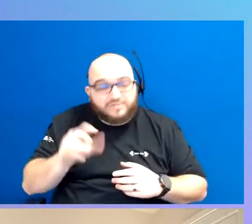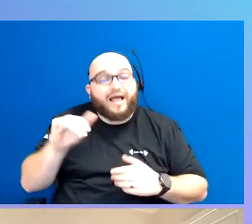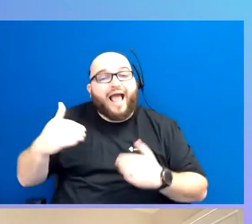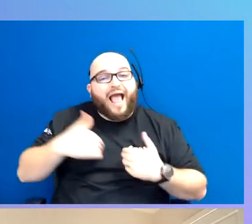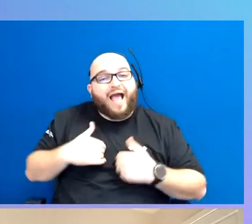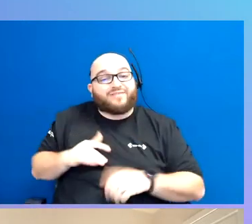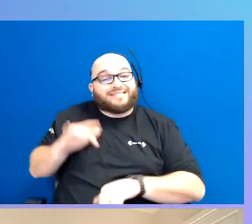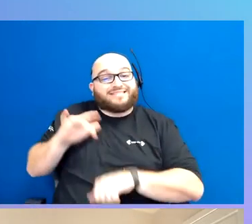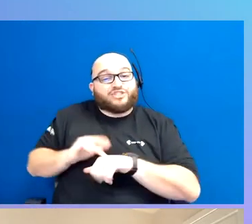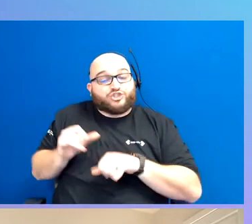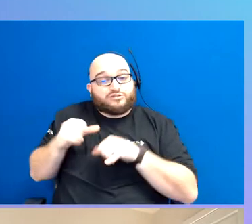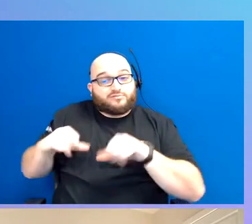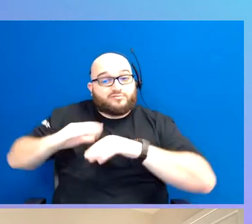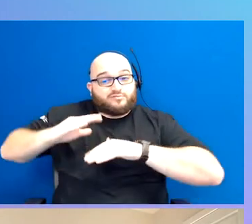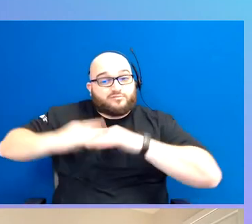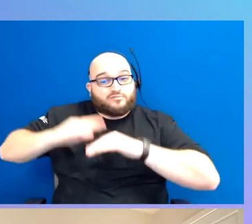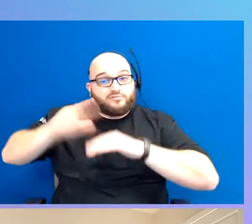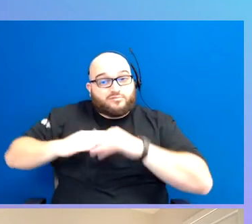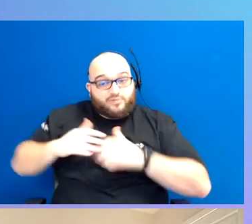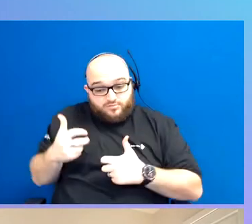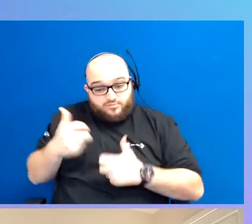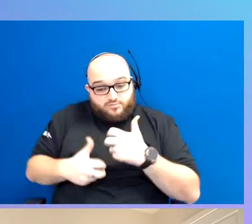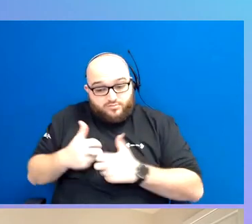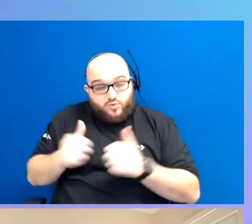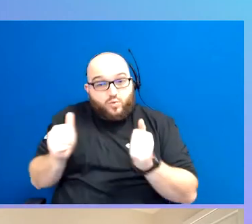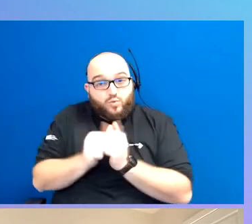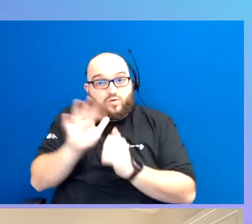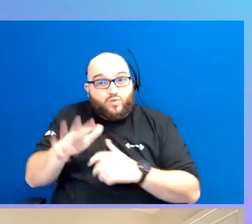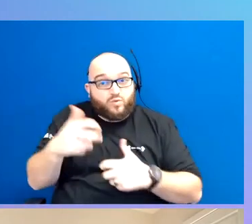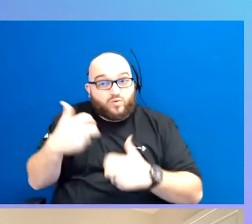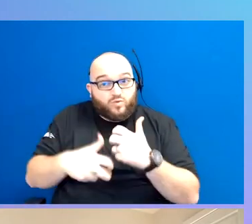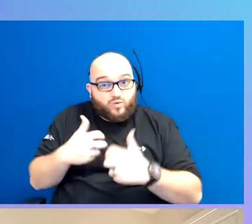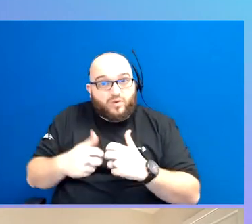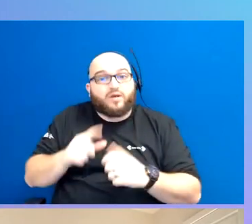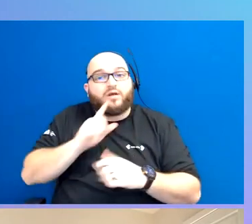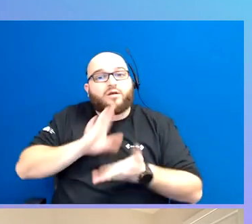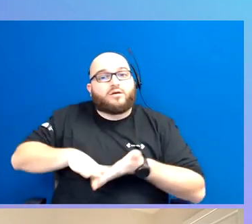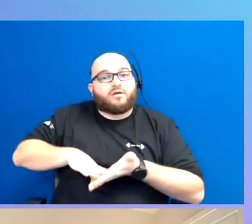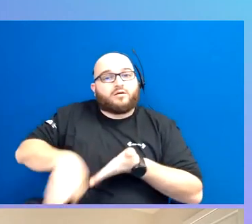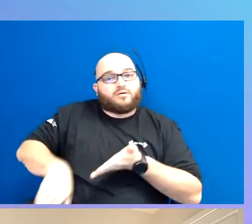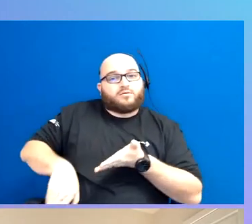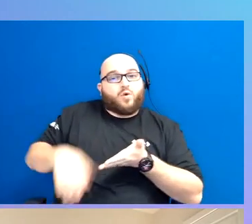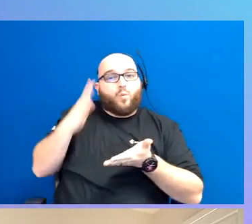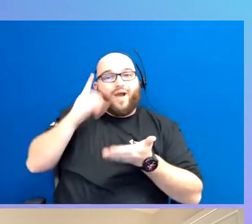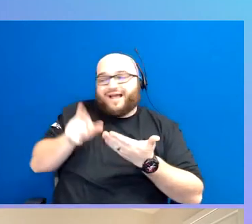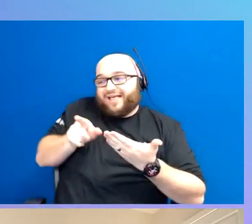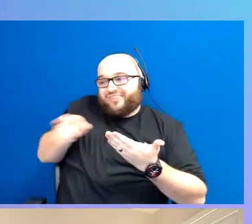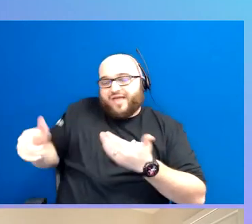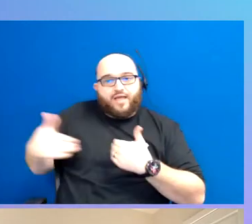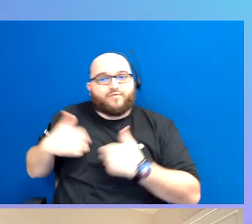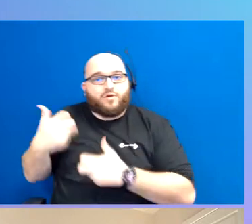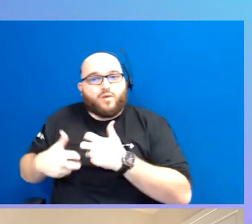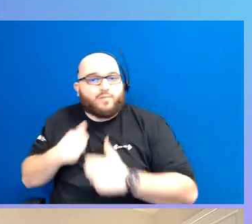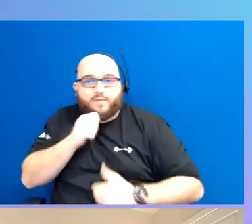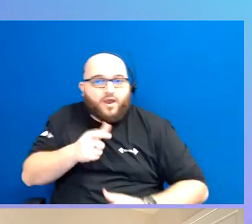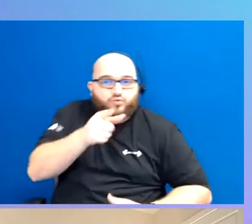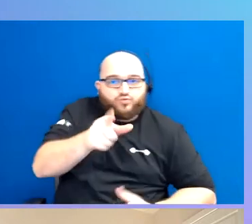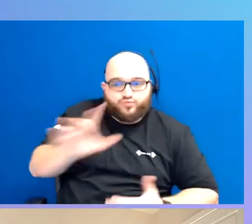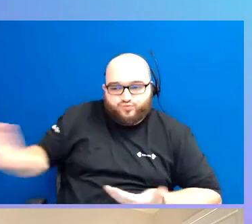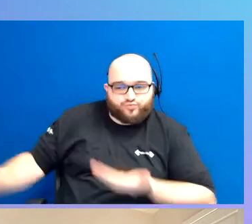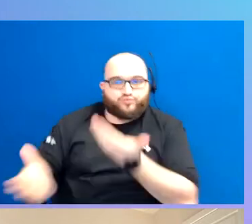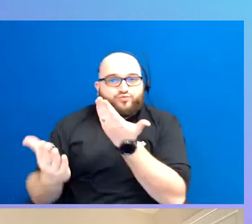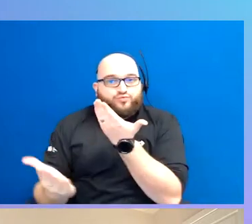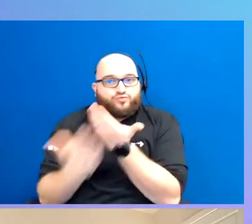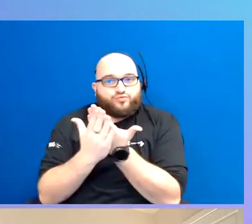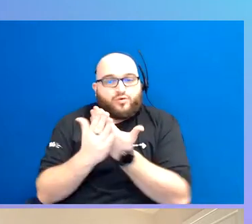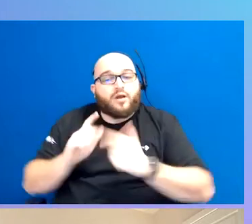issue in those controls, then it is exempted. But I would highly recommend that,